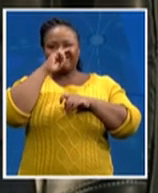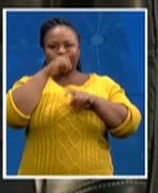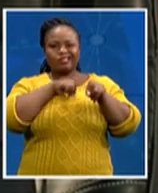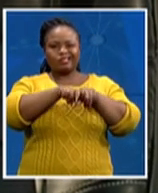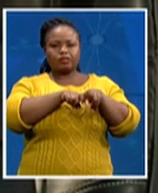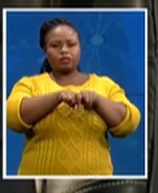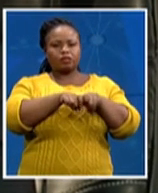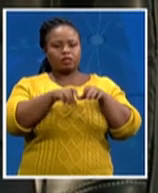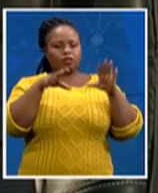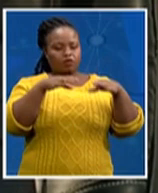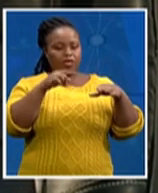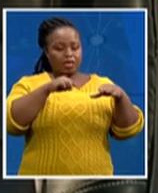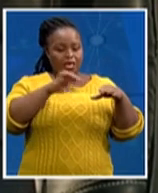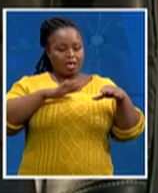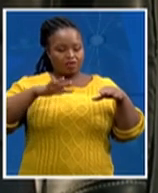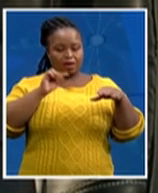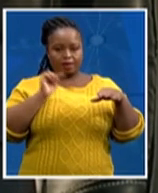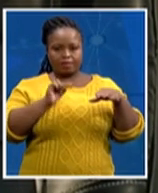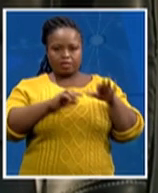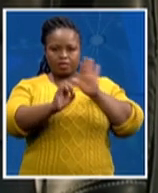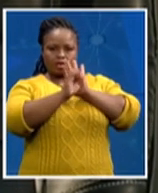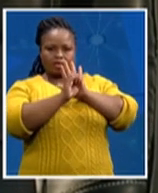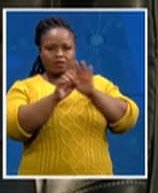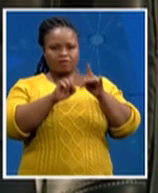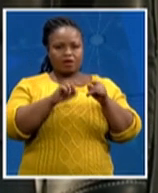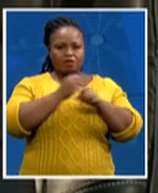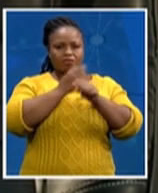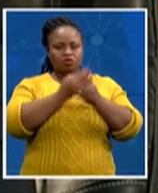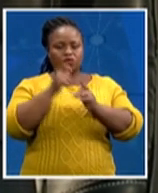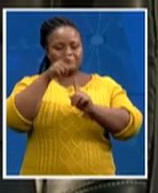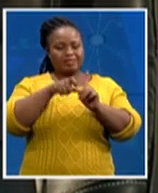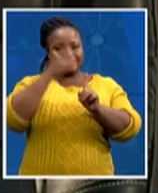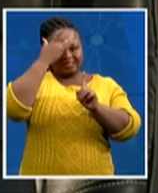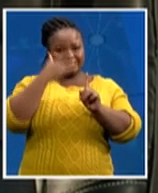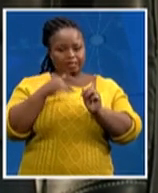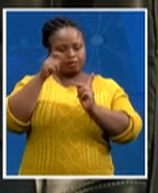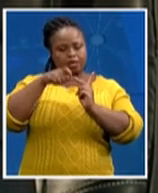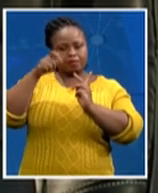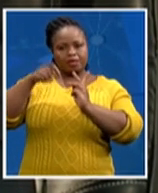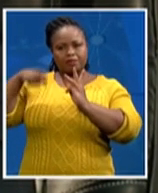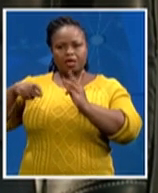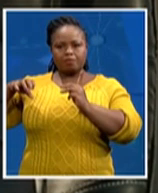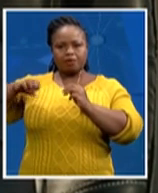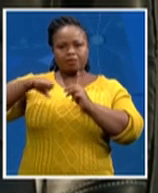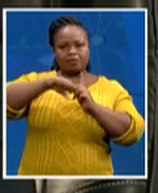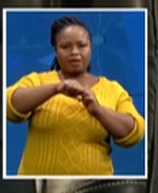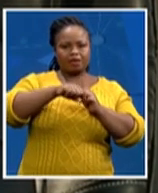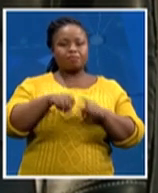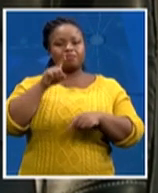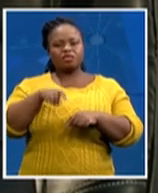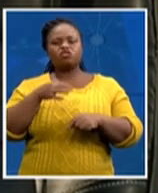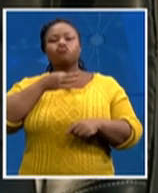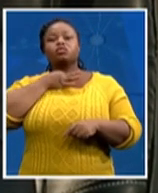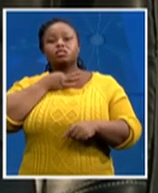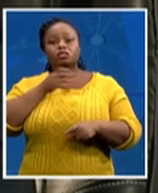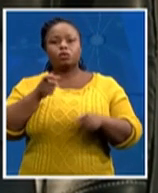and strengthening contact tracing, intensifying our risk communication drive with an